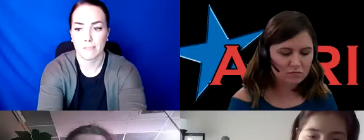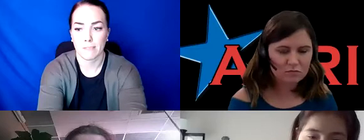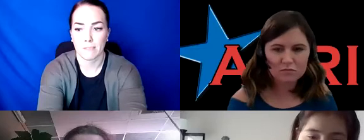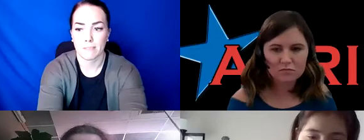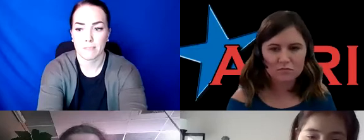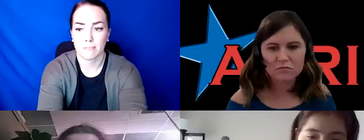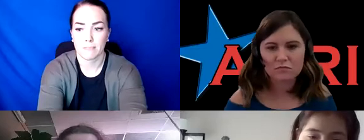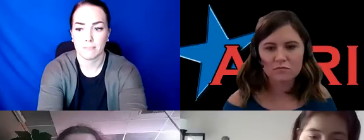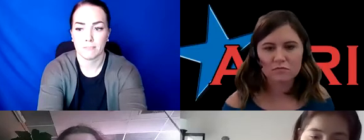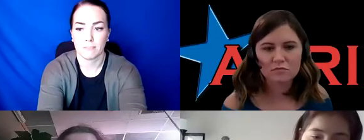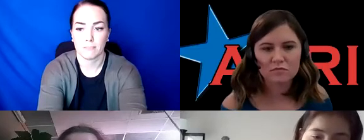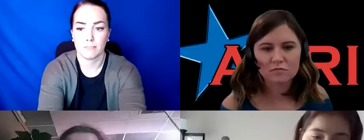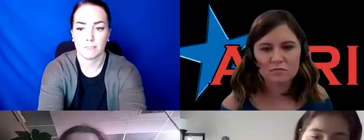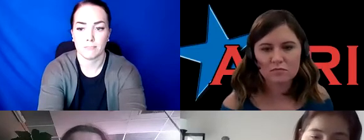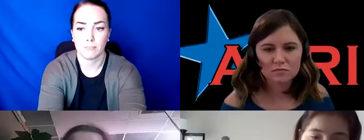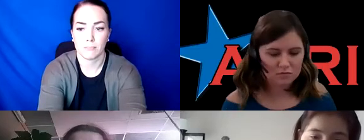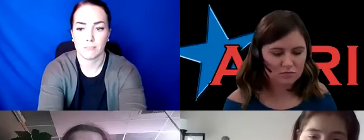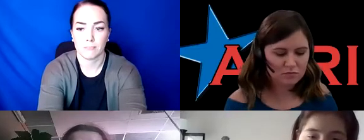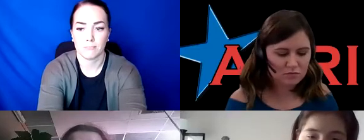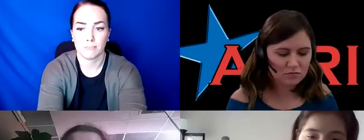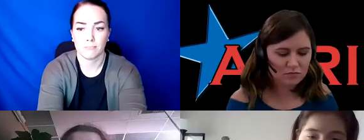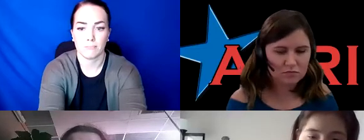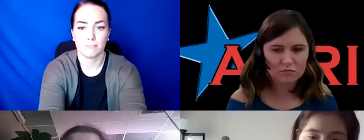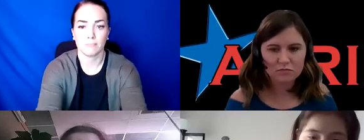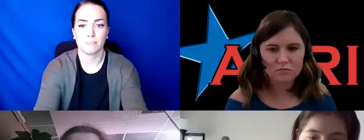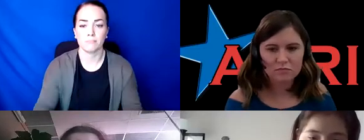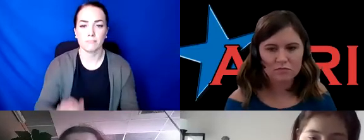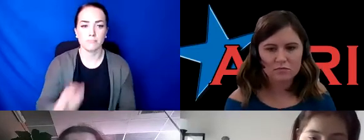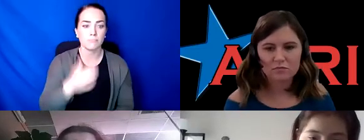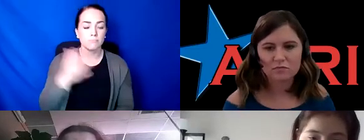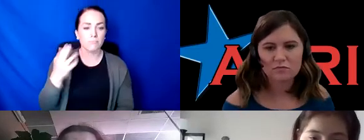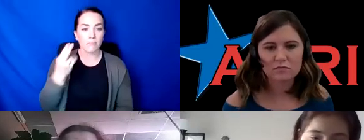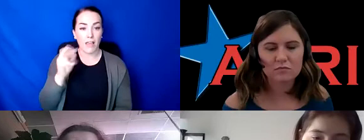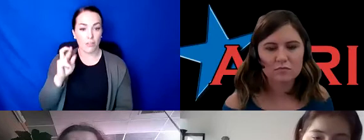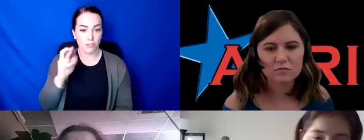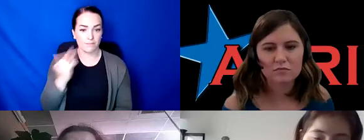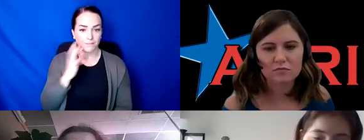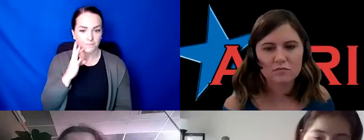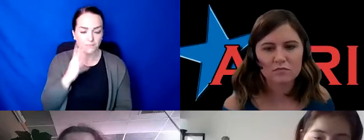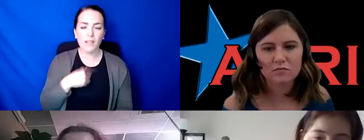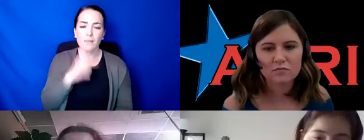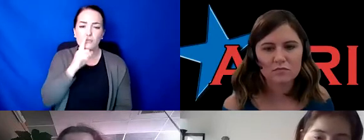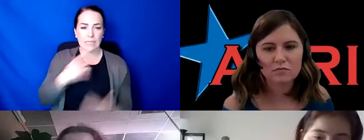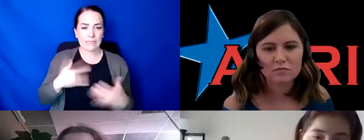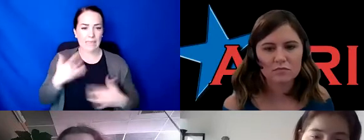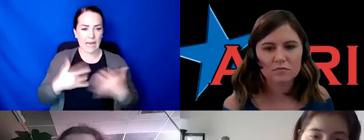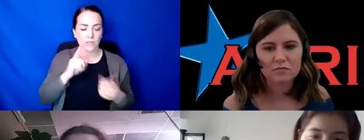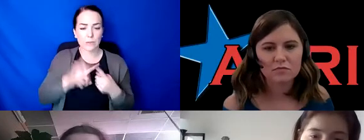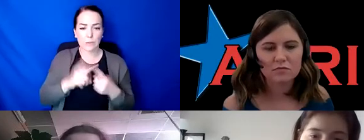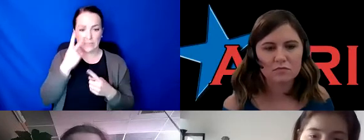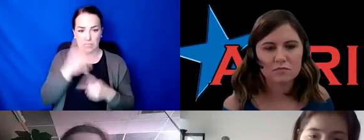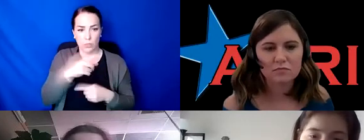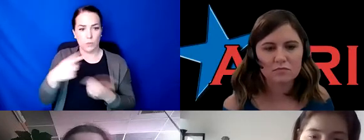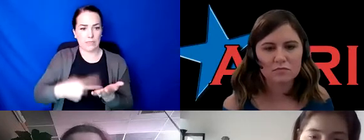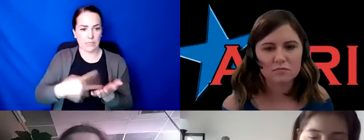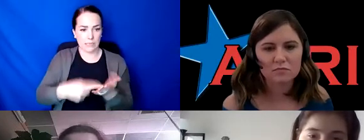are saying that identity first instead of person first, because everyone that I seem to talk to